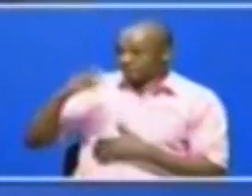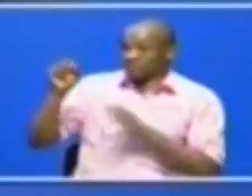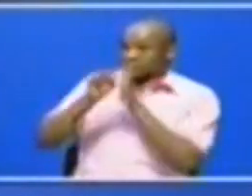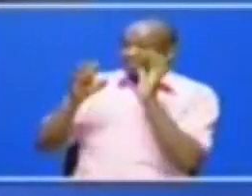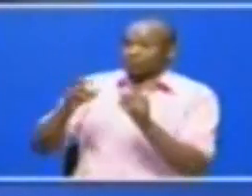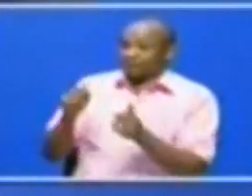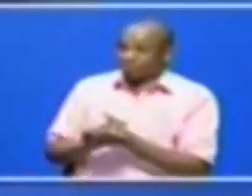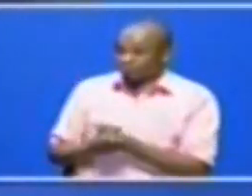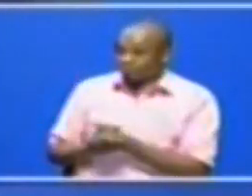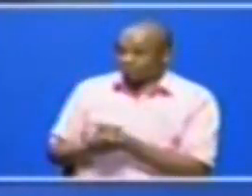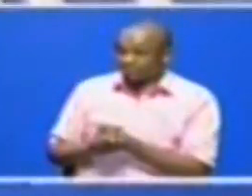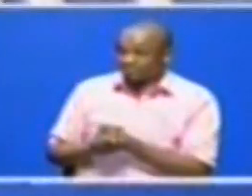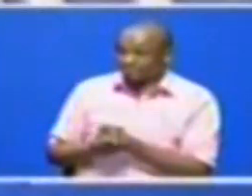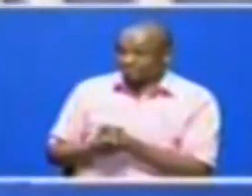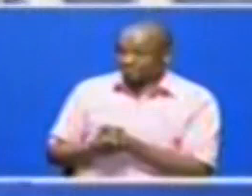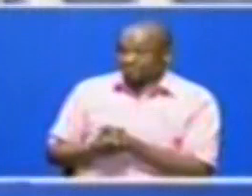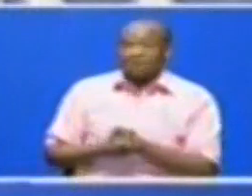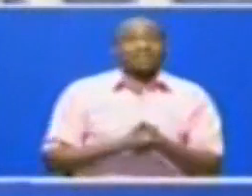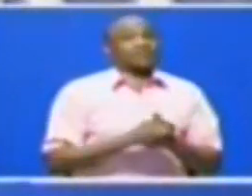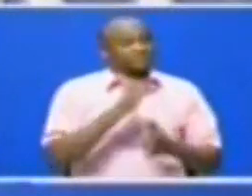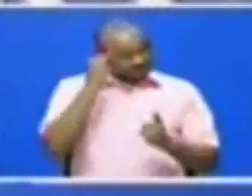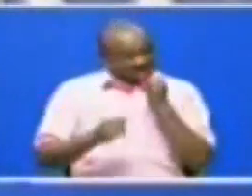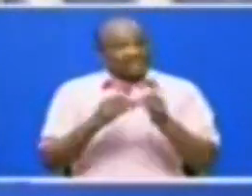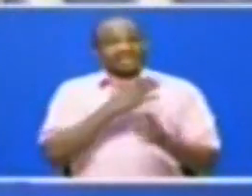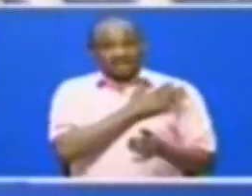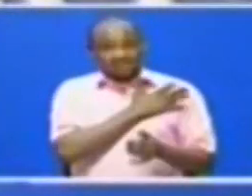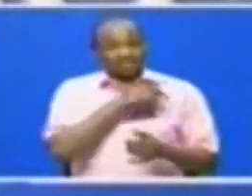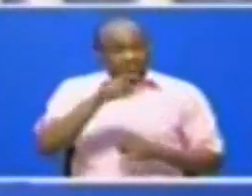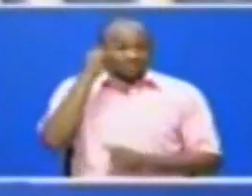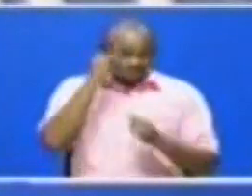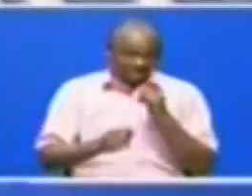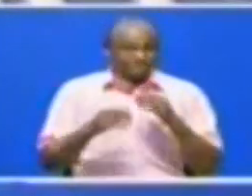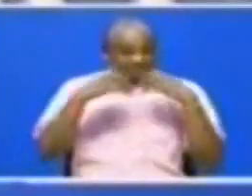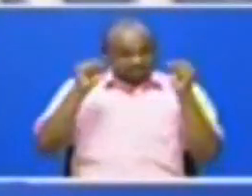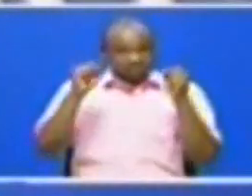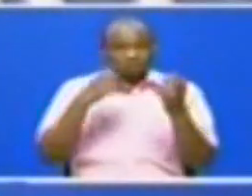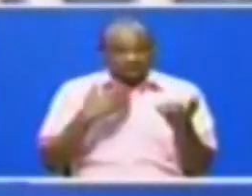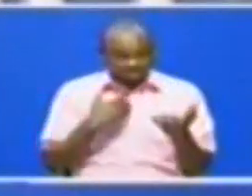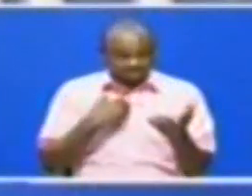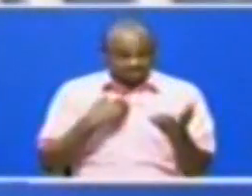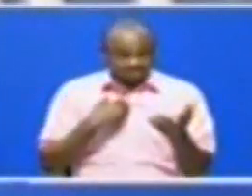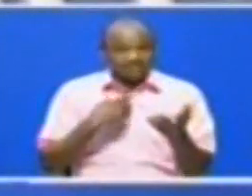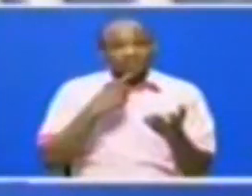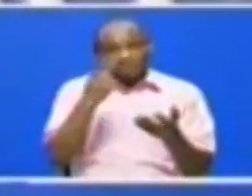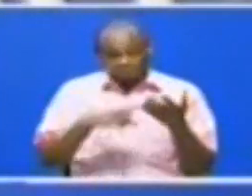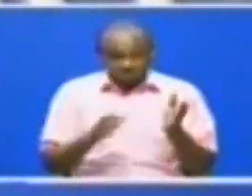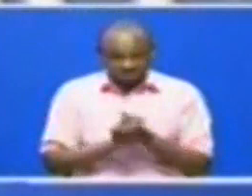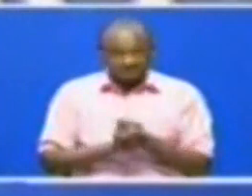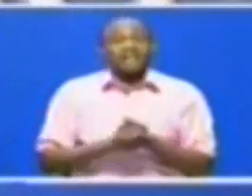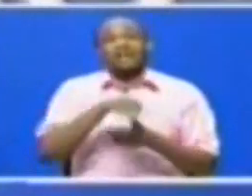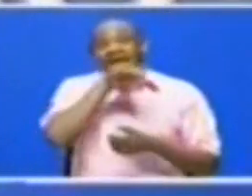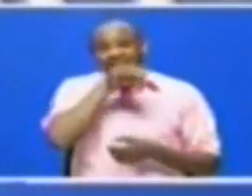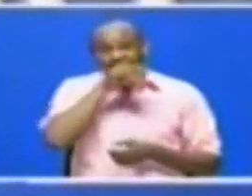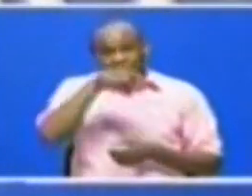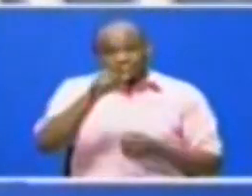Well, finally, NASA has been able to release its final presidential tally, which clearly indicates that Raila